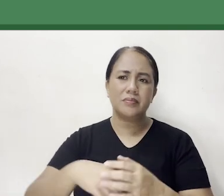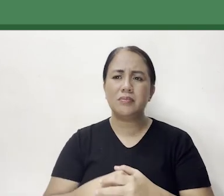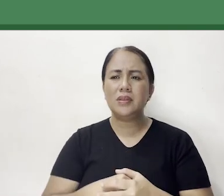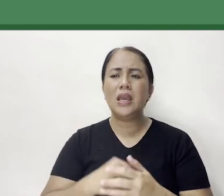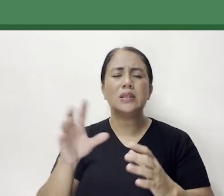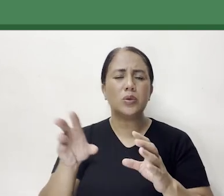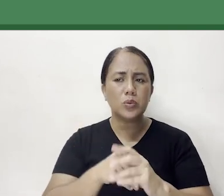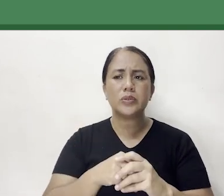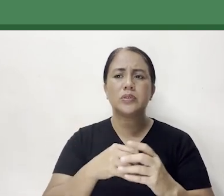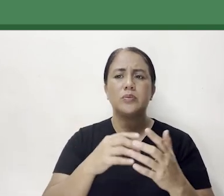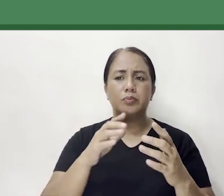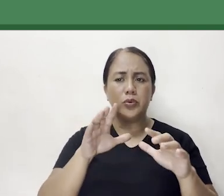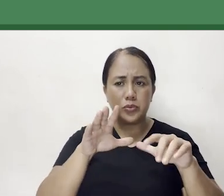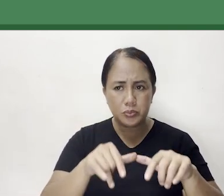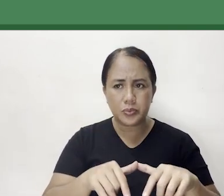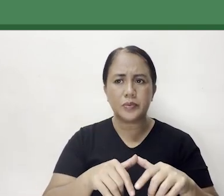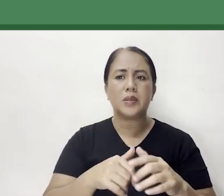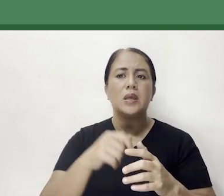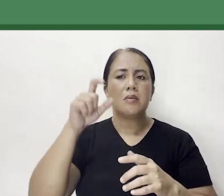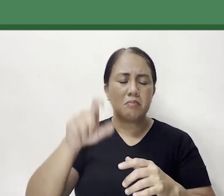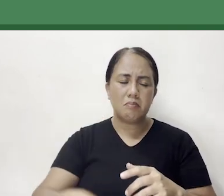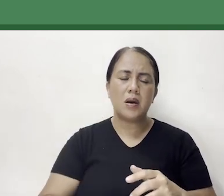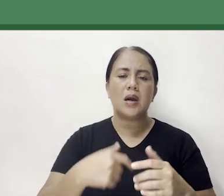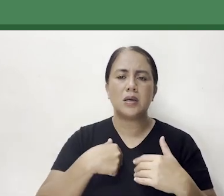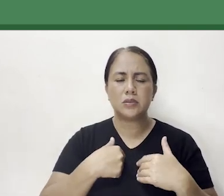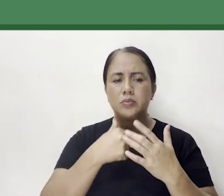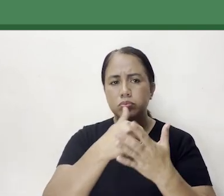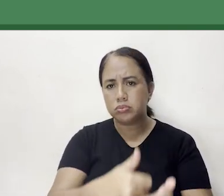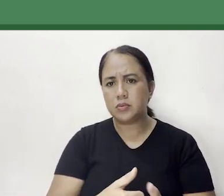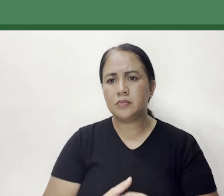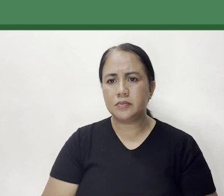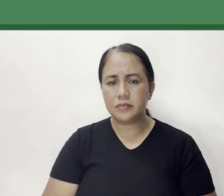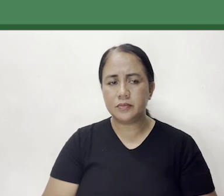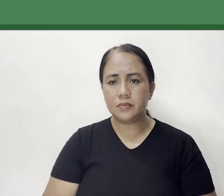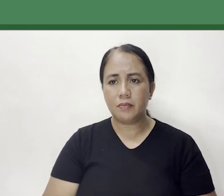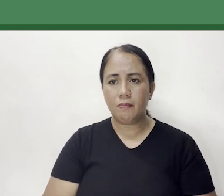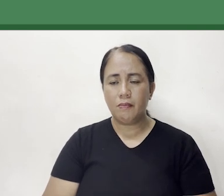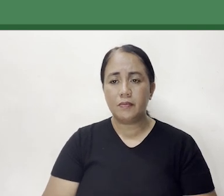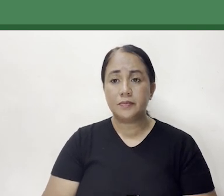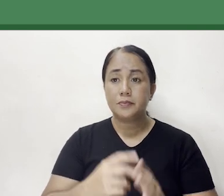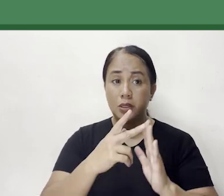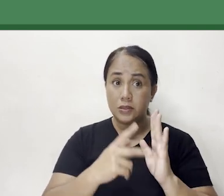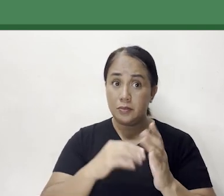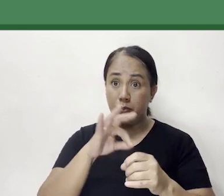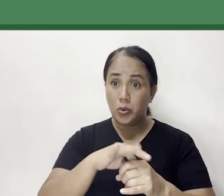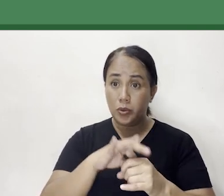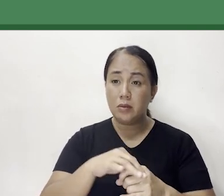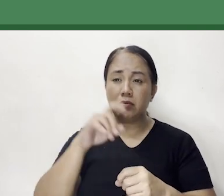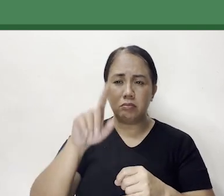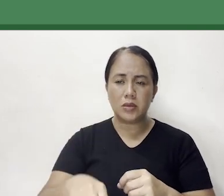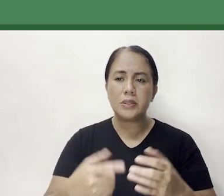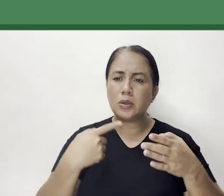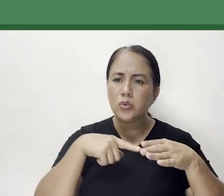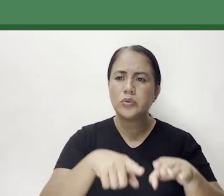Barriers should be eliminated and inclusion of persons with disabilities should be facilitated. Policies